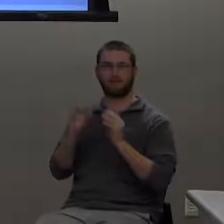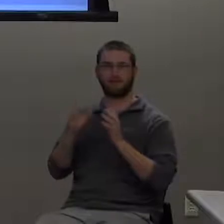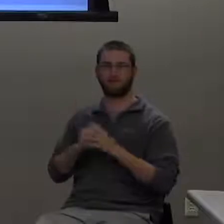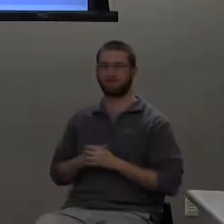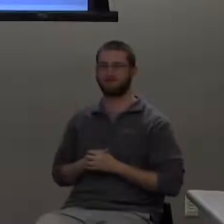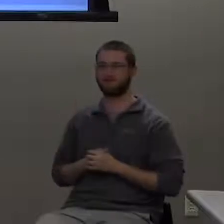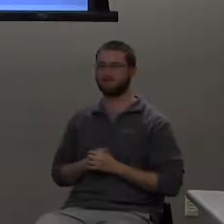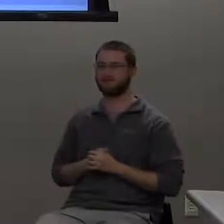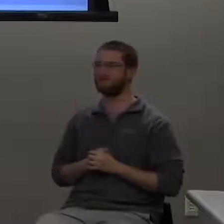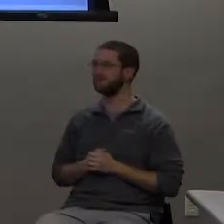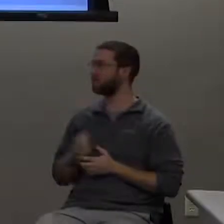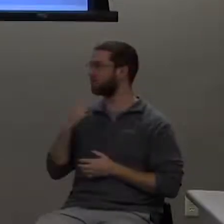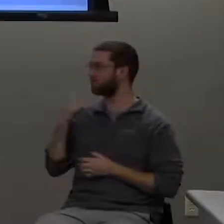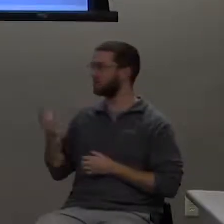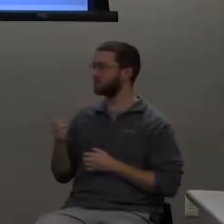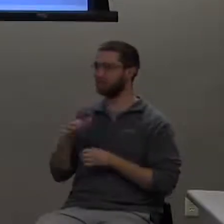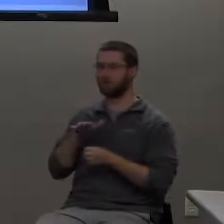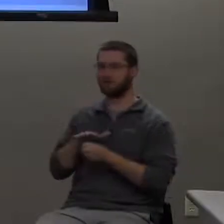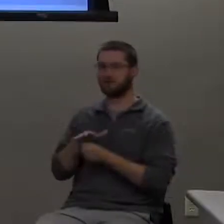We told you that. So much time.